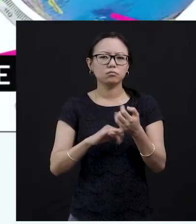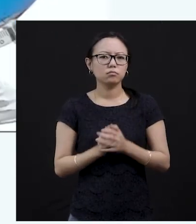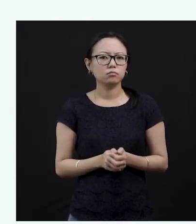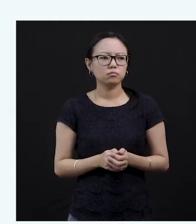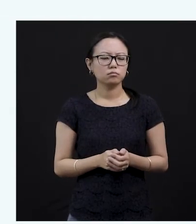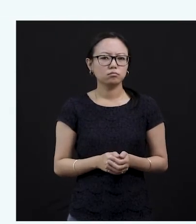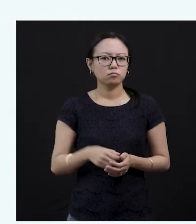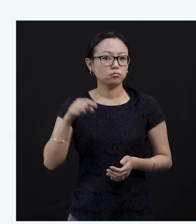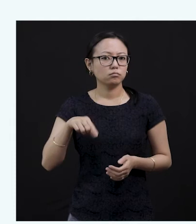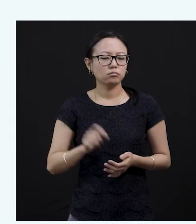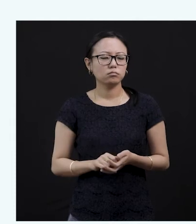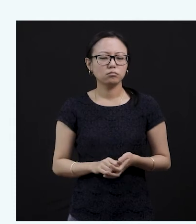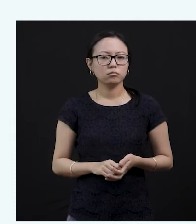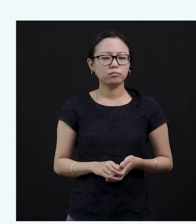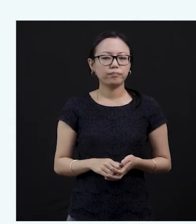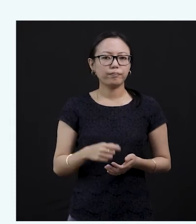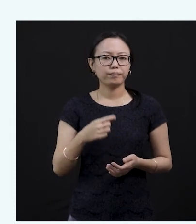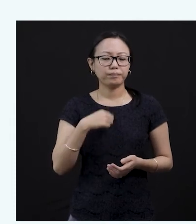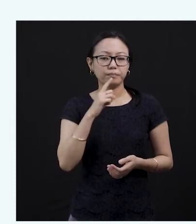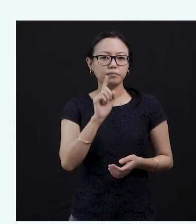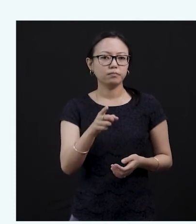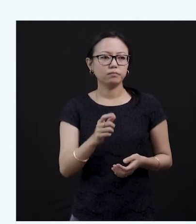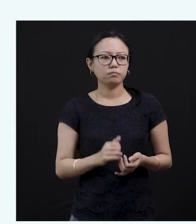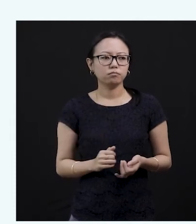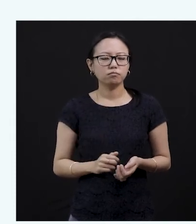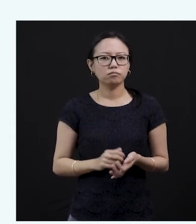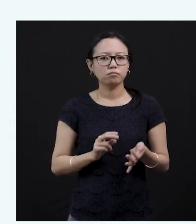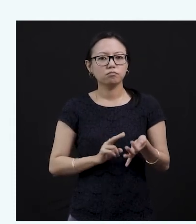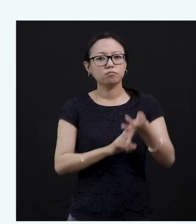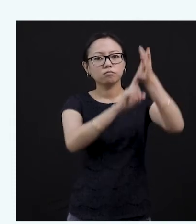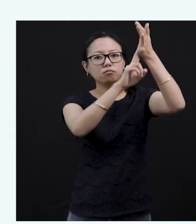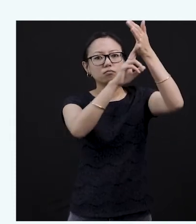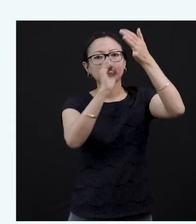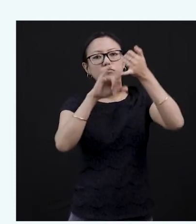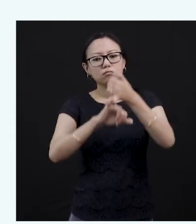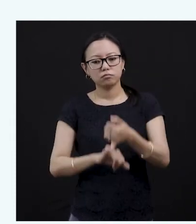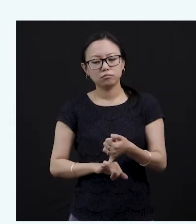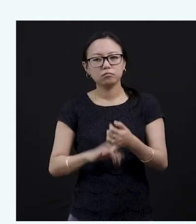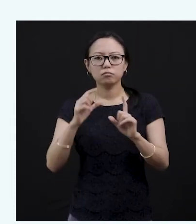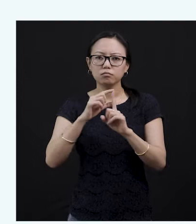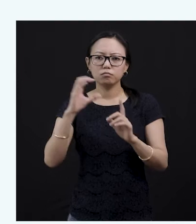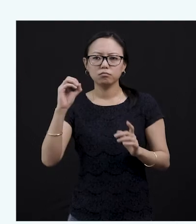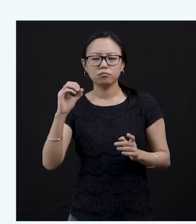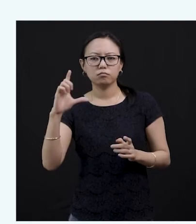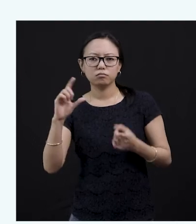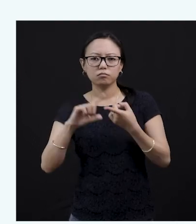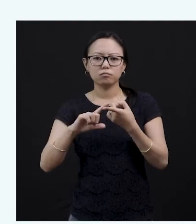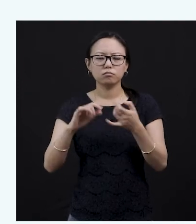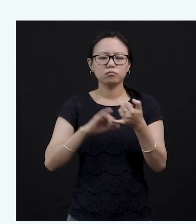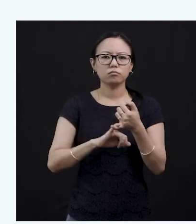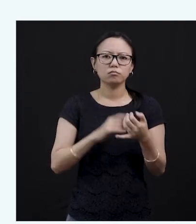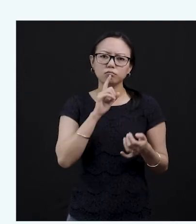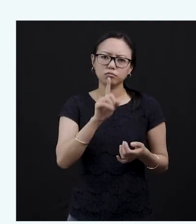this image, see we have North Pole and the South Pole, right? Now the lines which comes from the North Pole